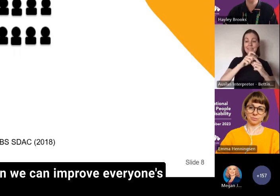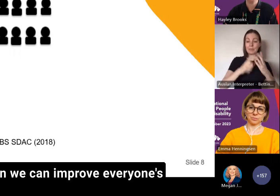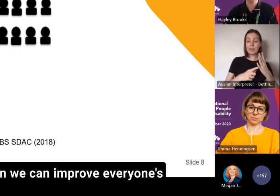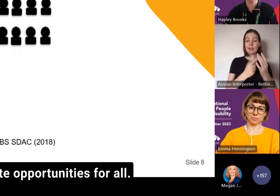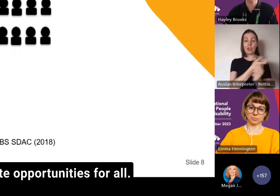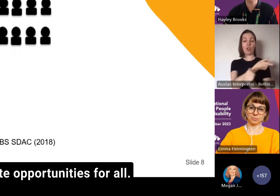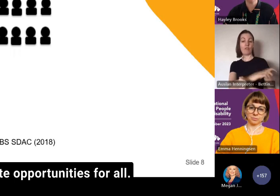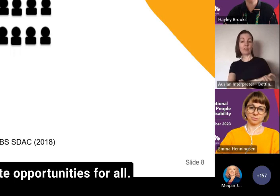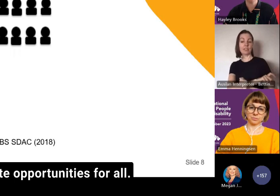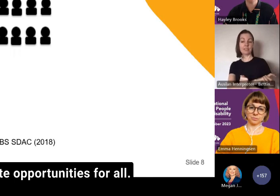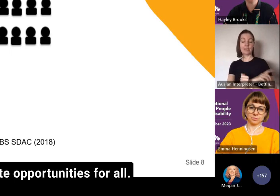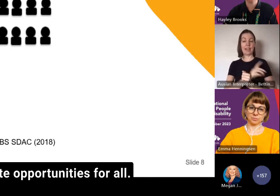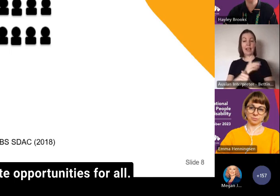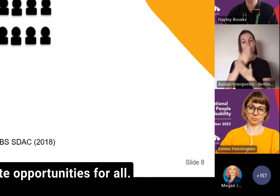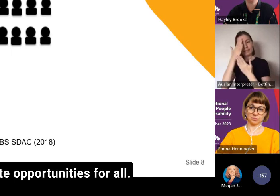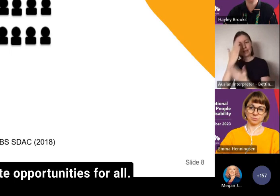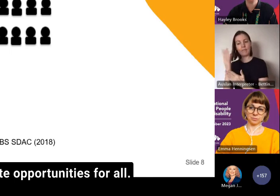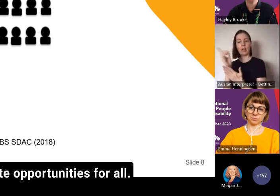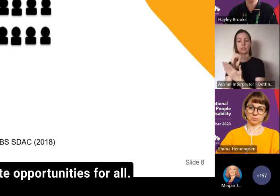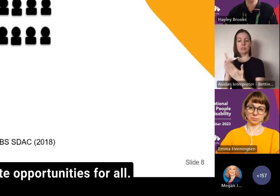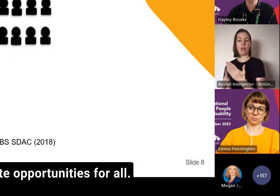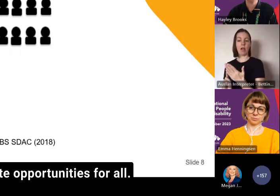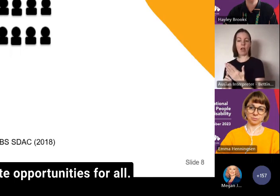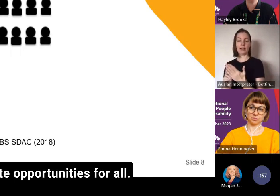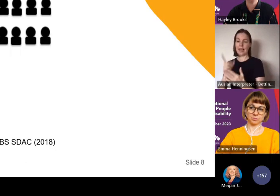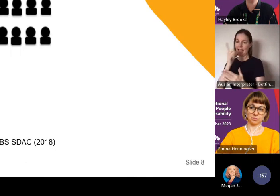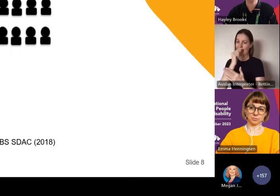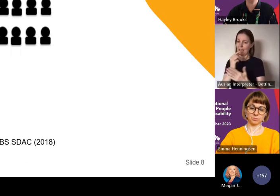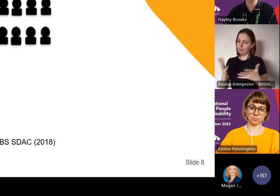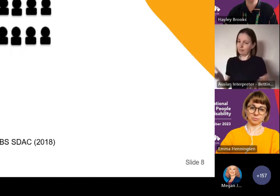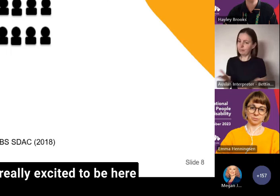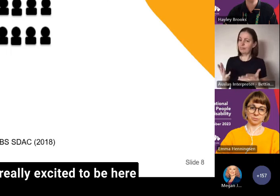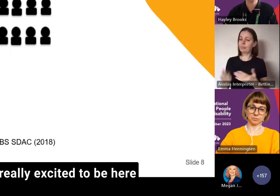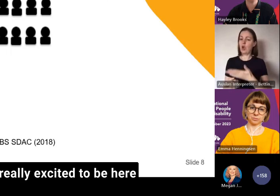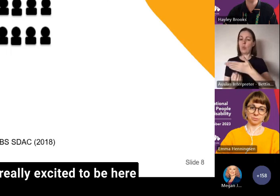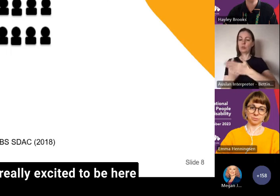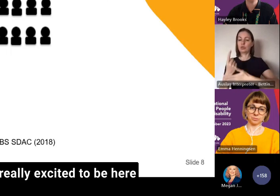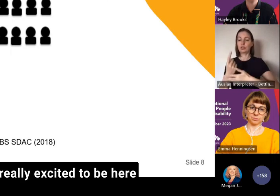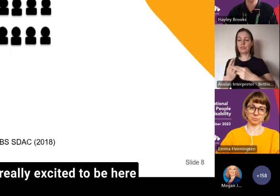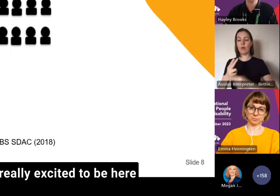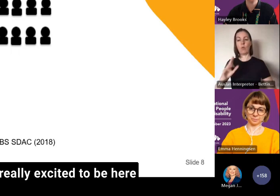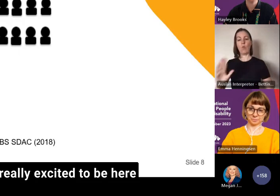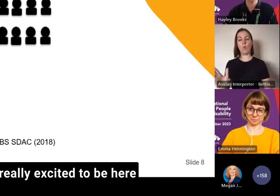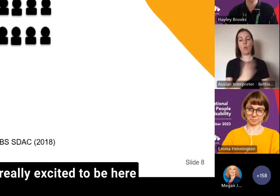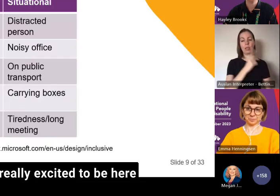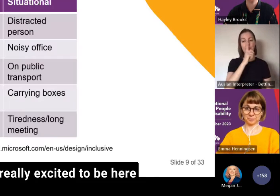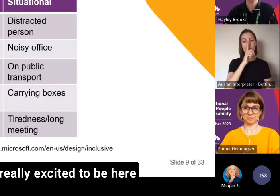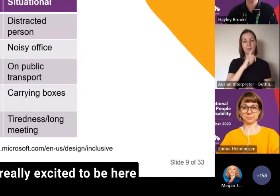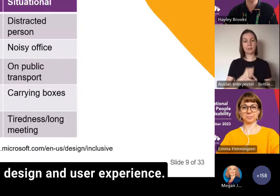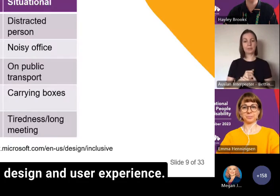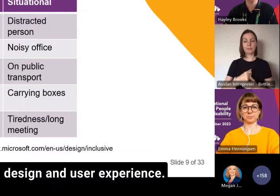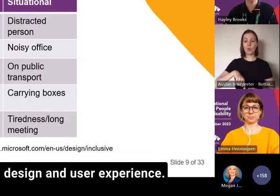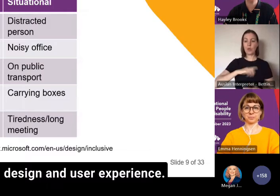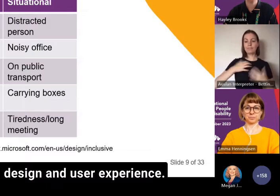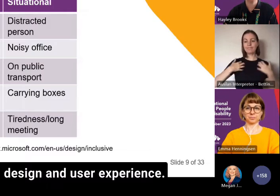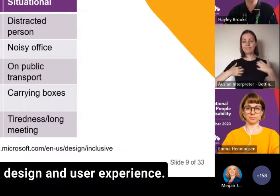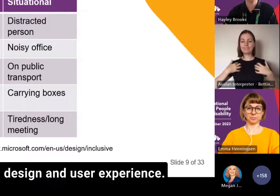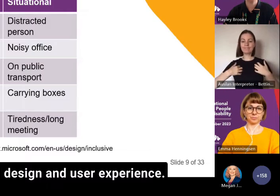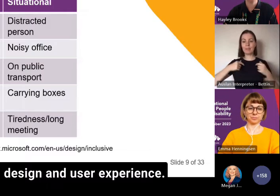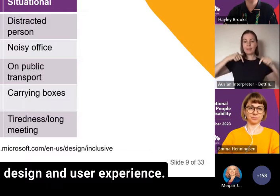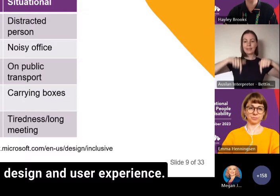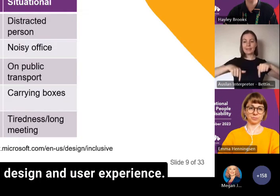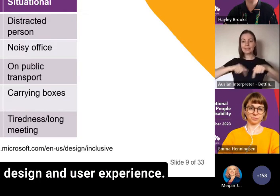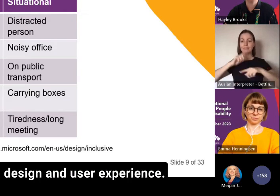improve everyone's lives and create opportunities for all. So yeah, we're really excited to be here and talk